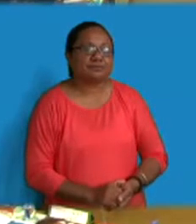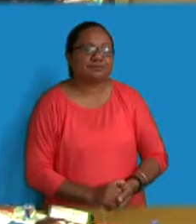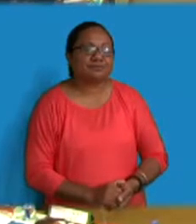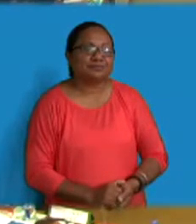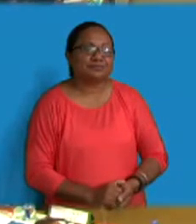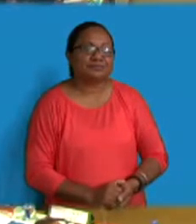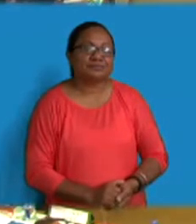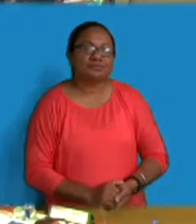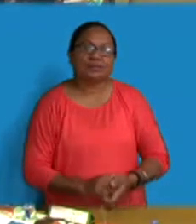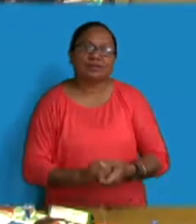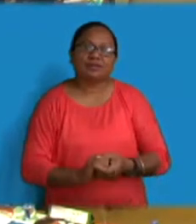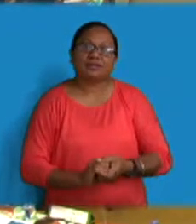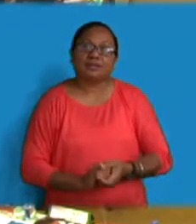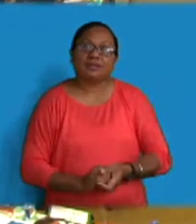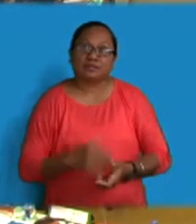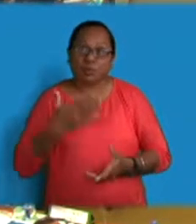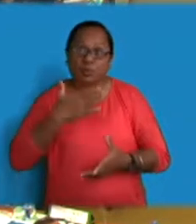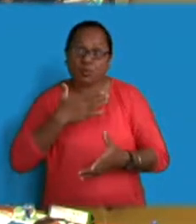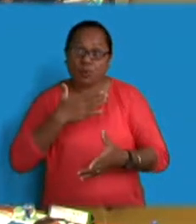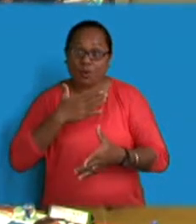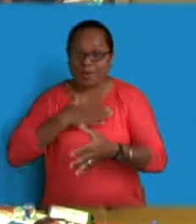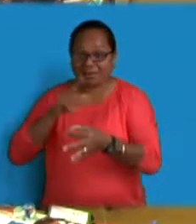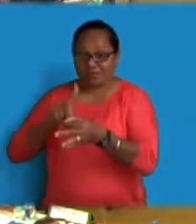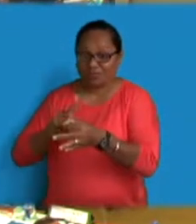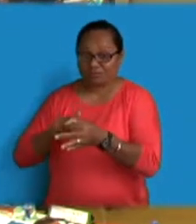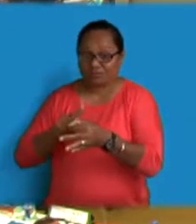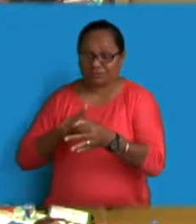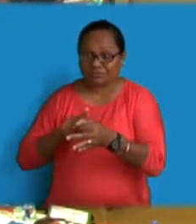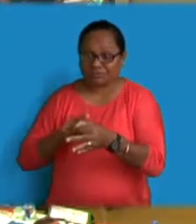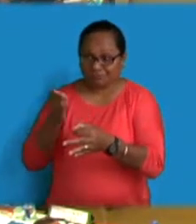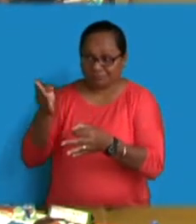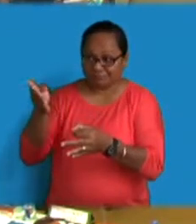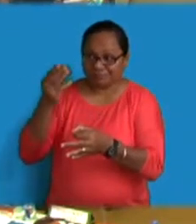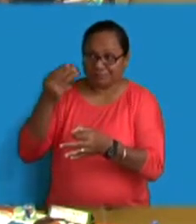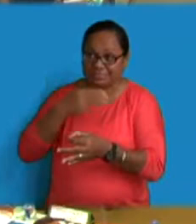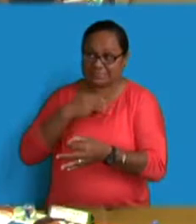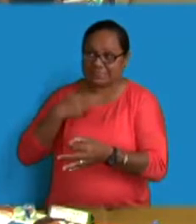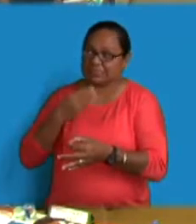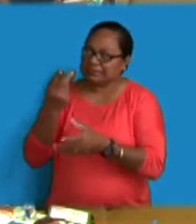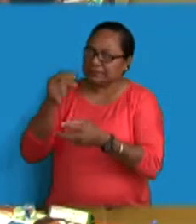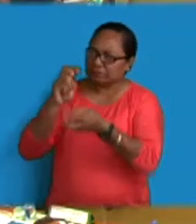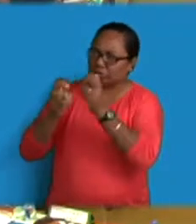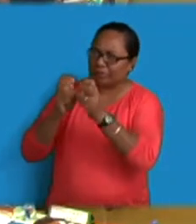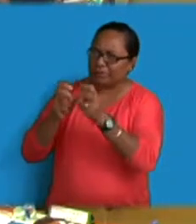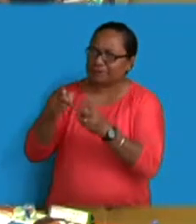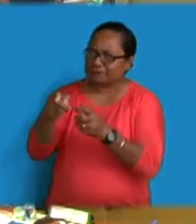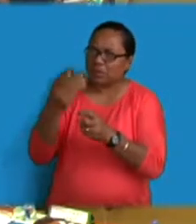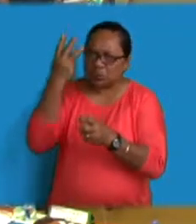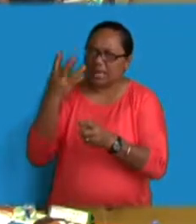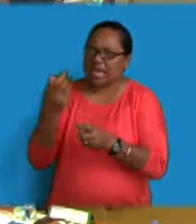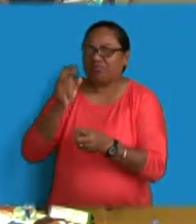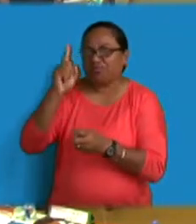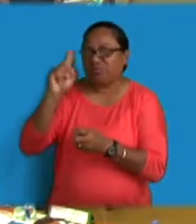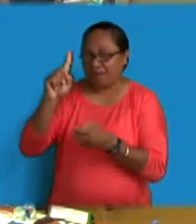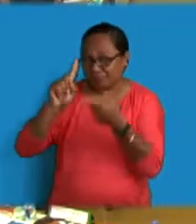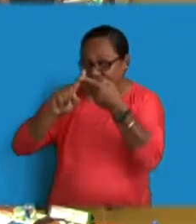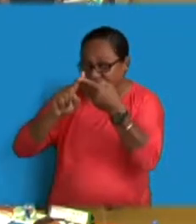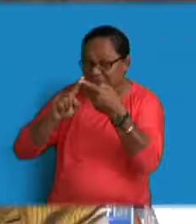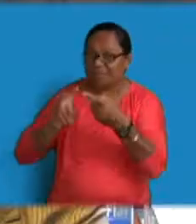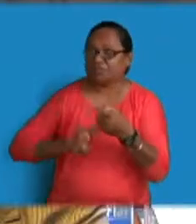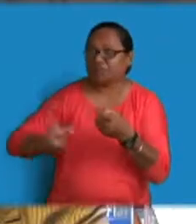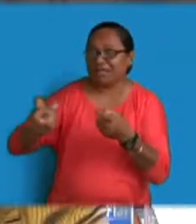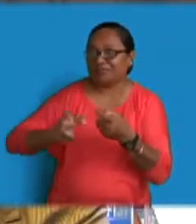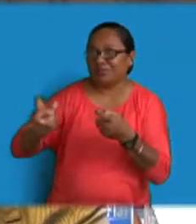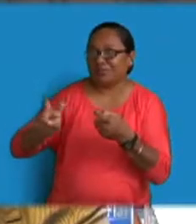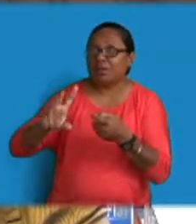Thank you, Madam Speaker. My question to the Honourable Minister. You know, some of the problems that are faced by women is the transportation. I'm talking about women